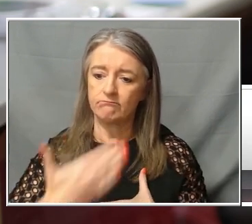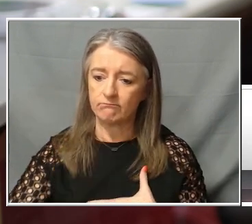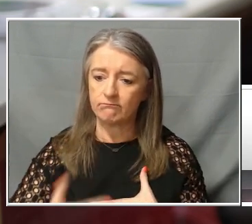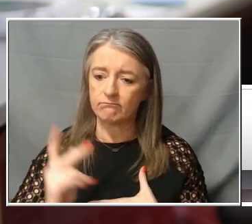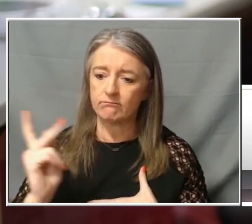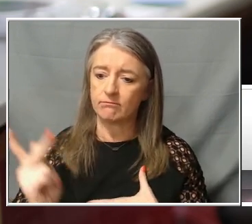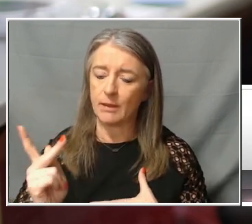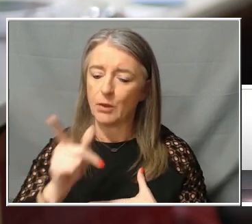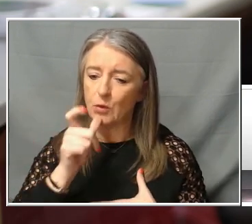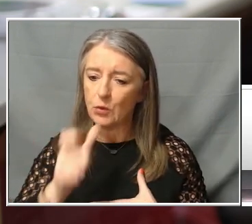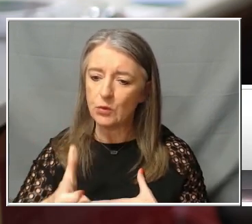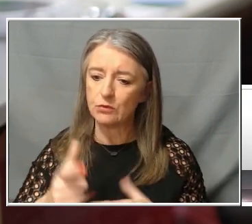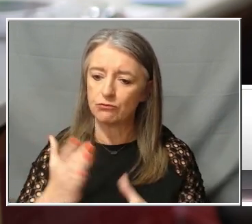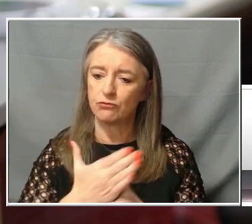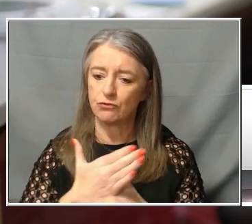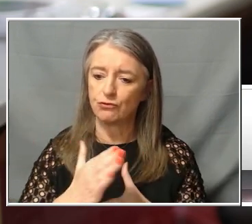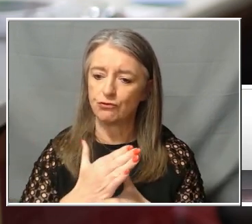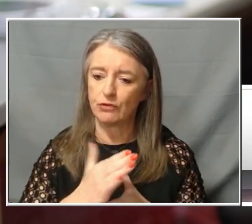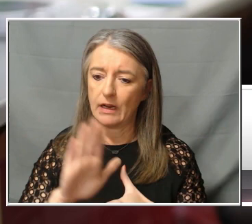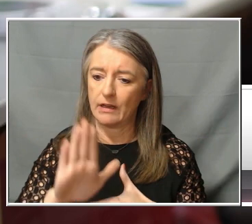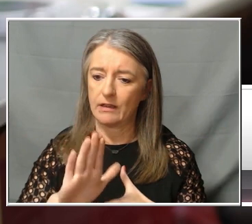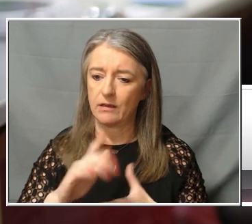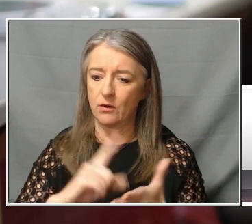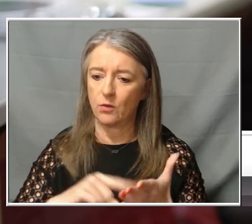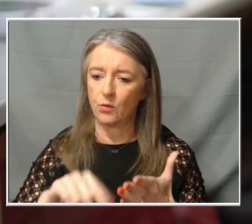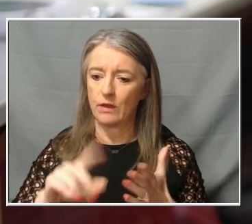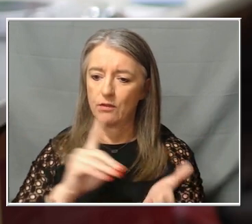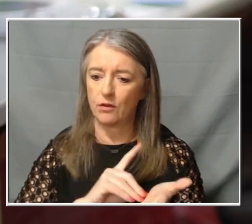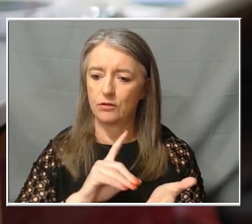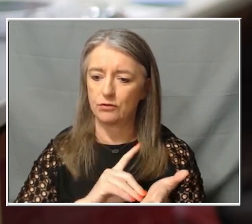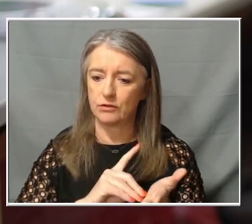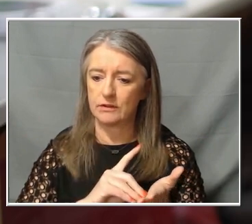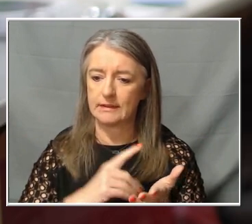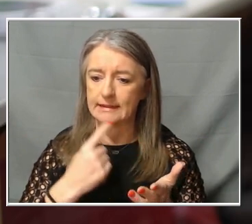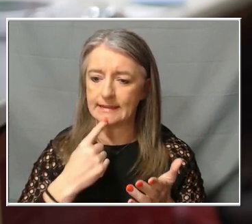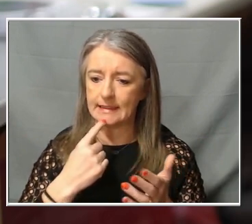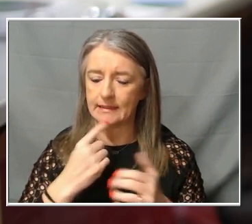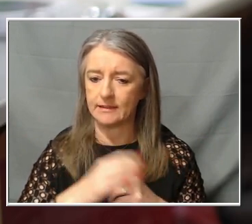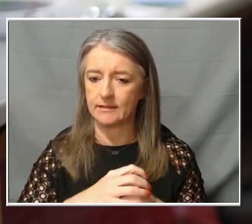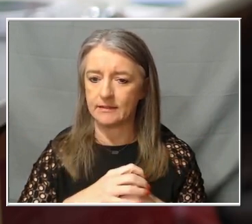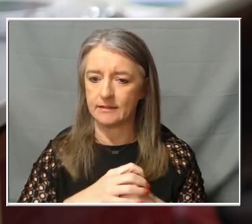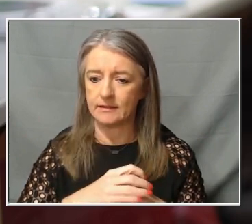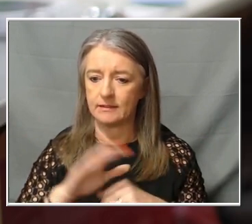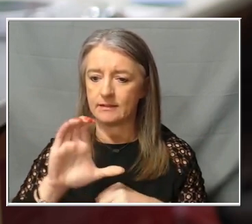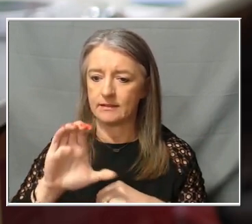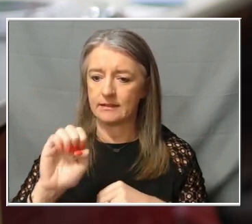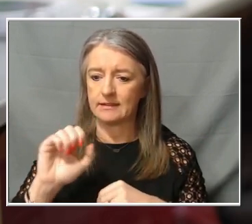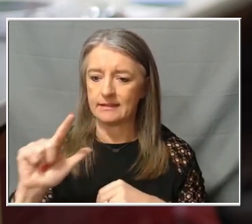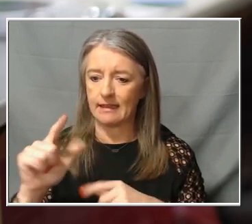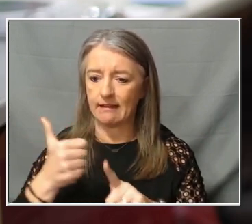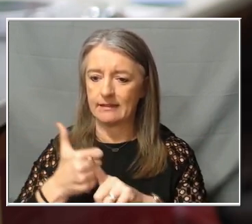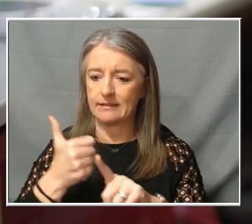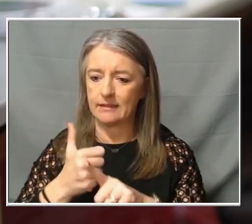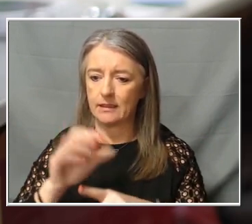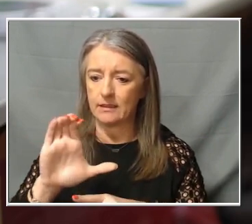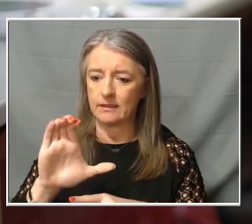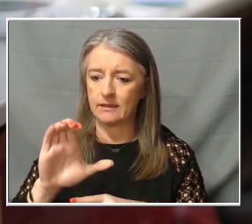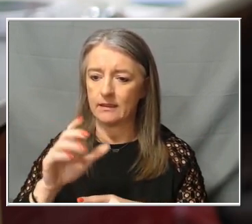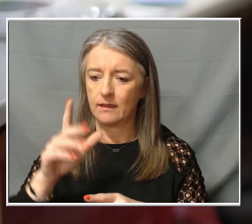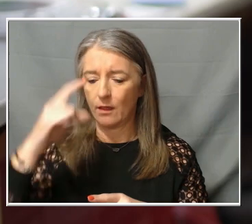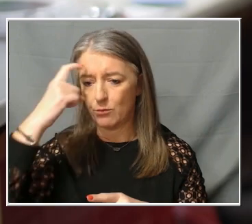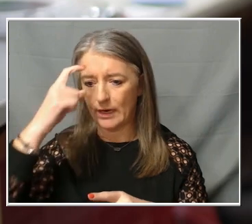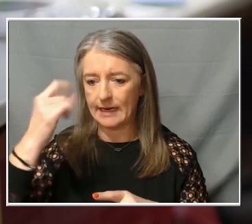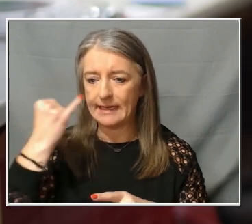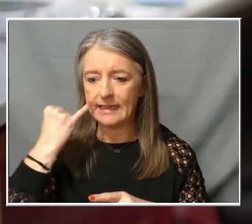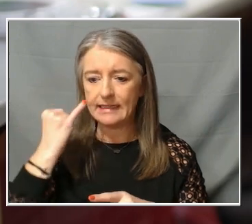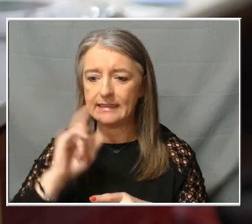who are willing to share what the good doctor said, the self, because brain is who you are. So people